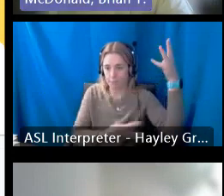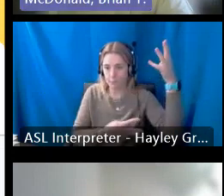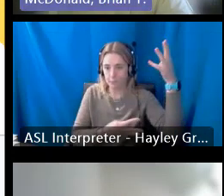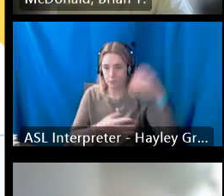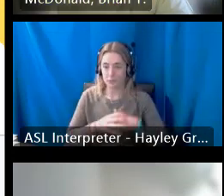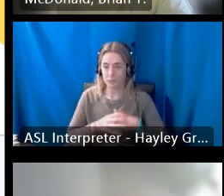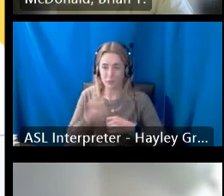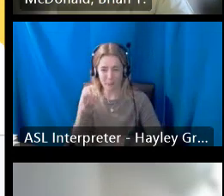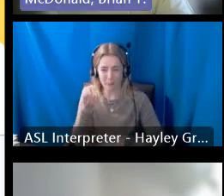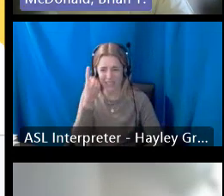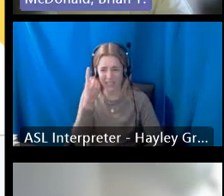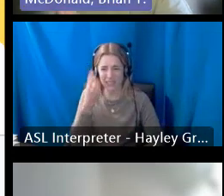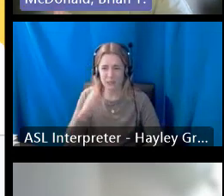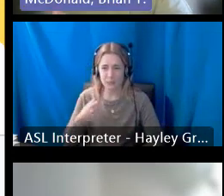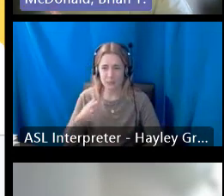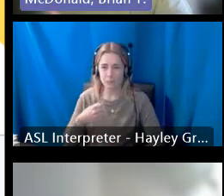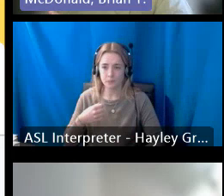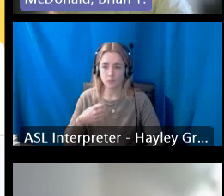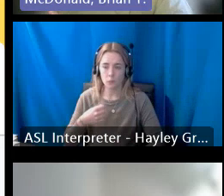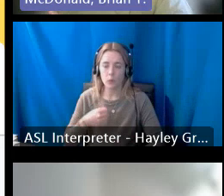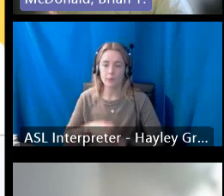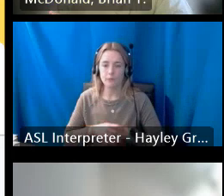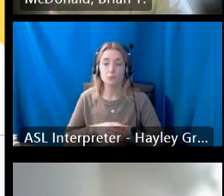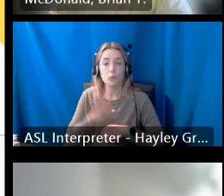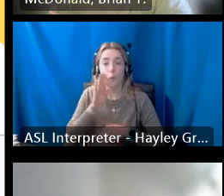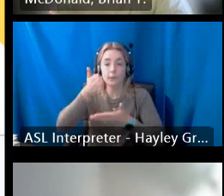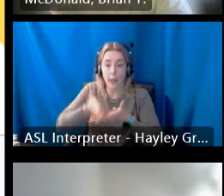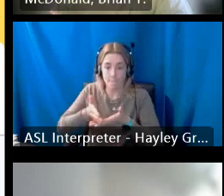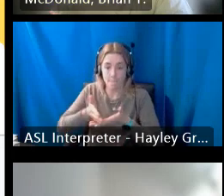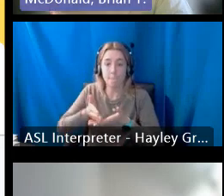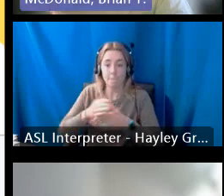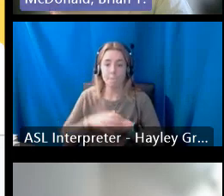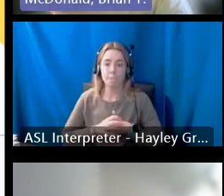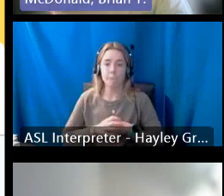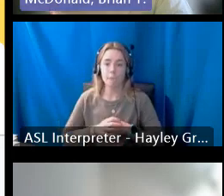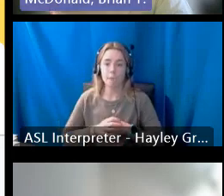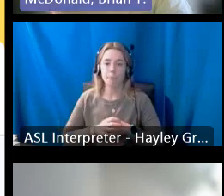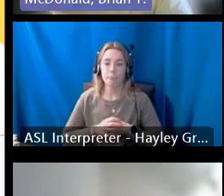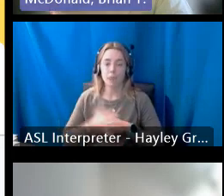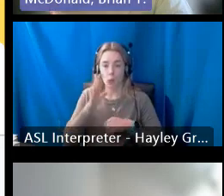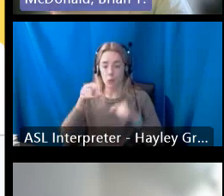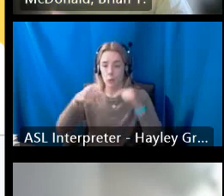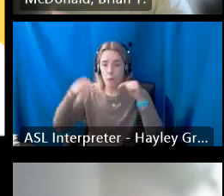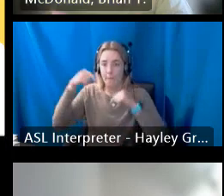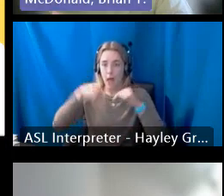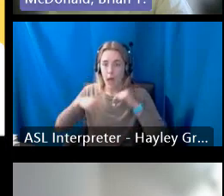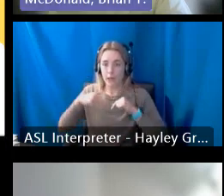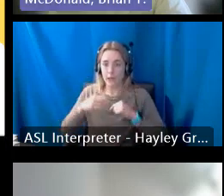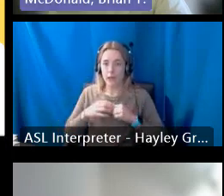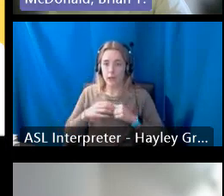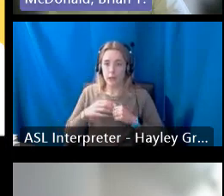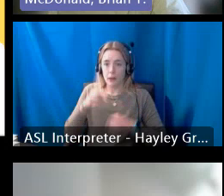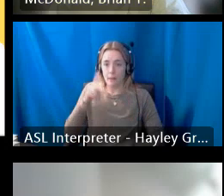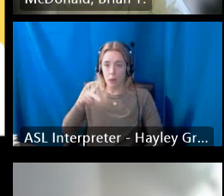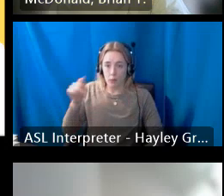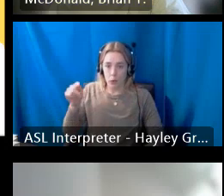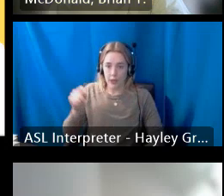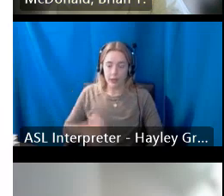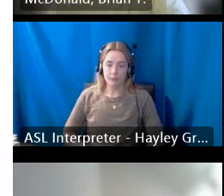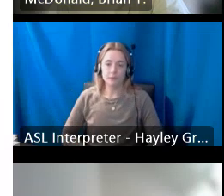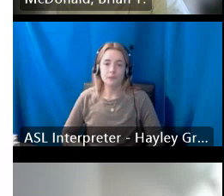Okay, so I'm going to stop there. I'm going to go back to this,